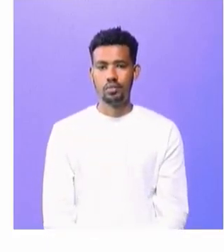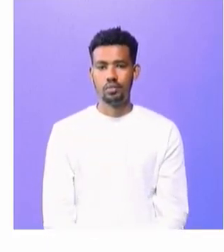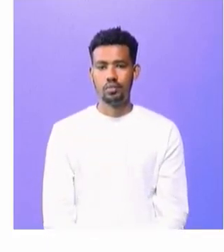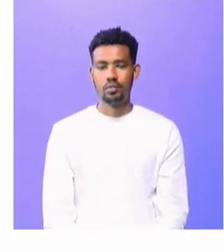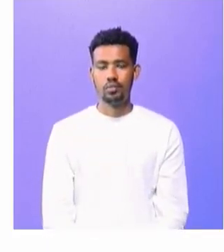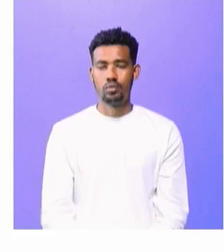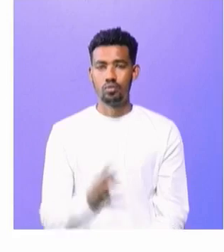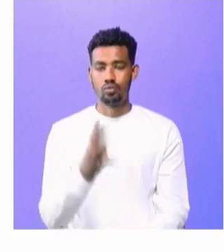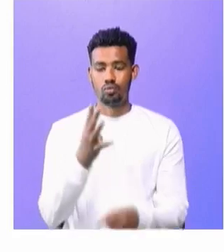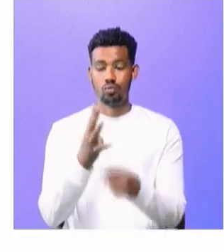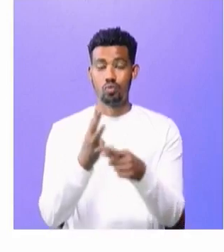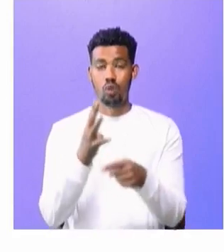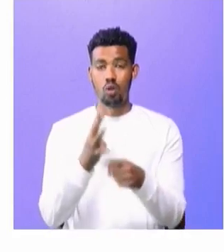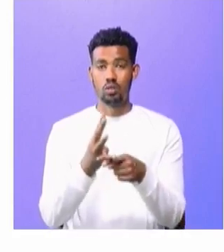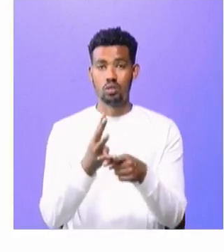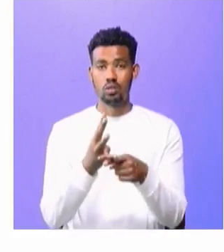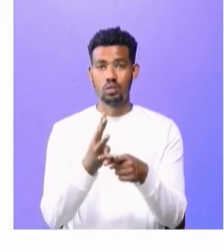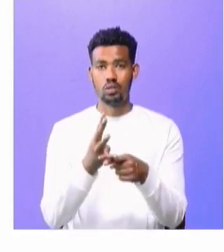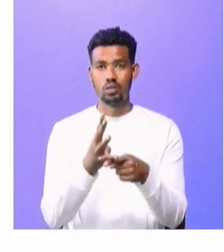Fourth,